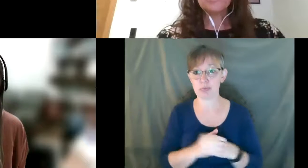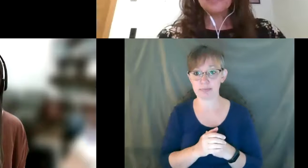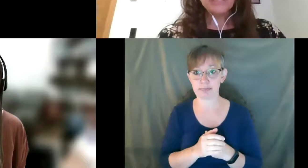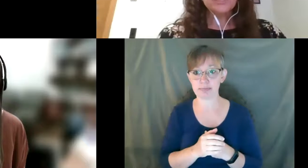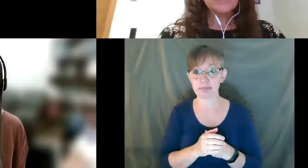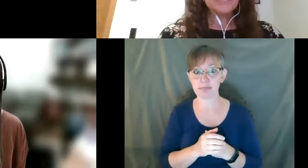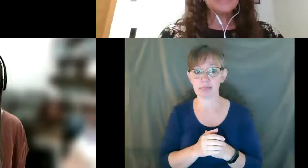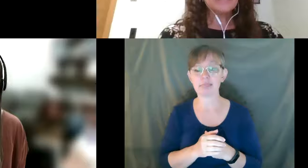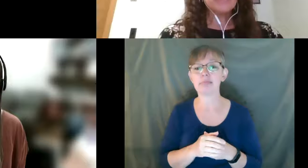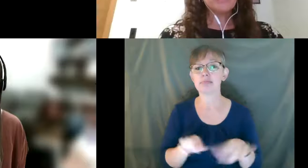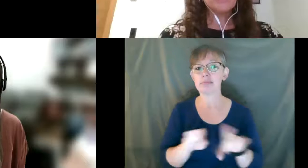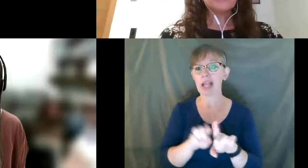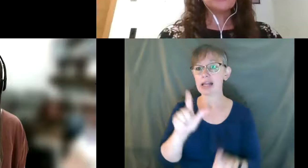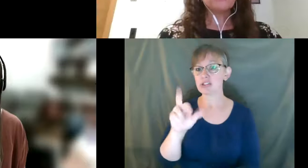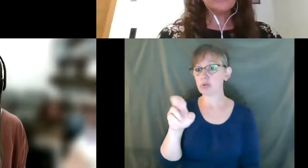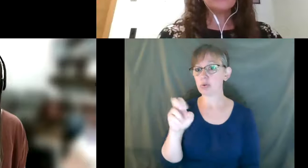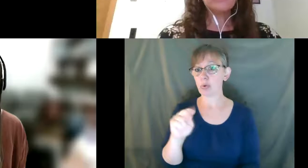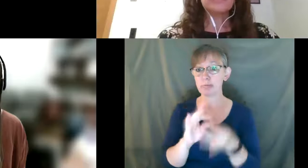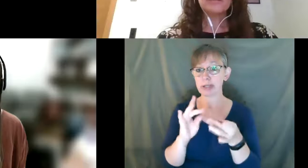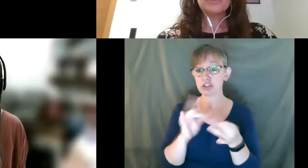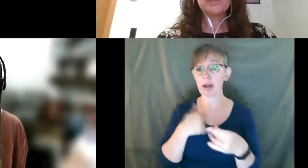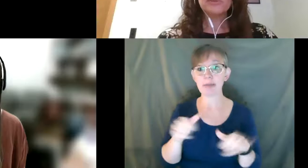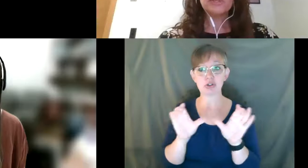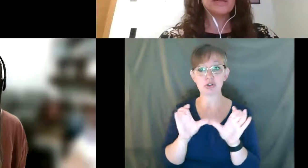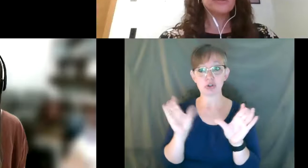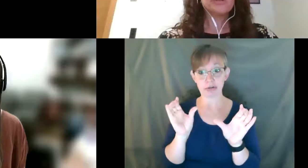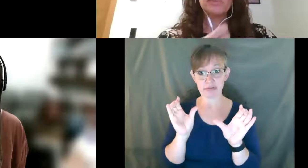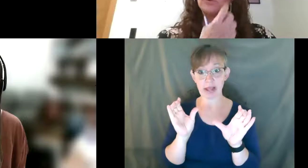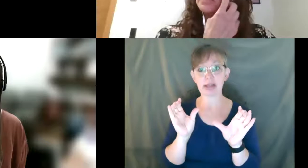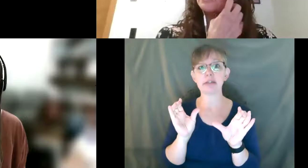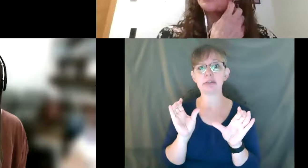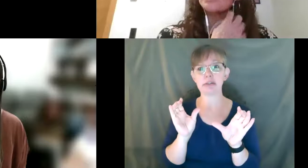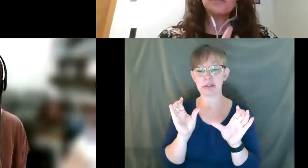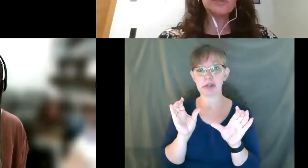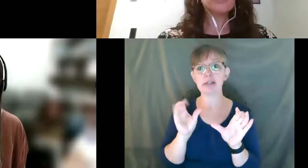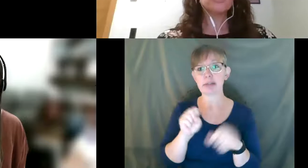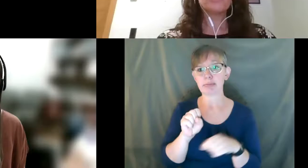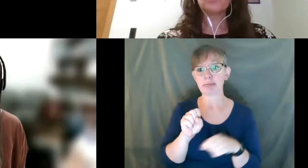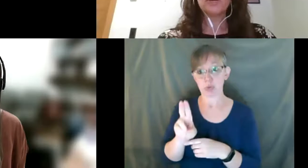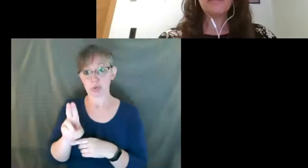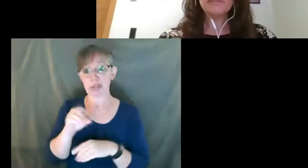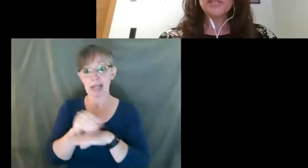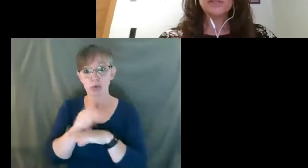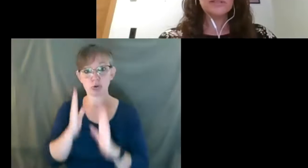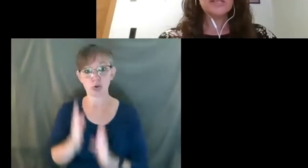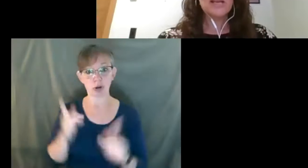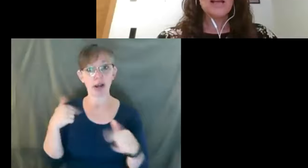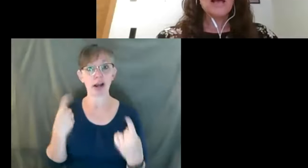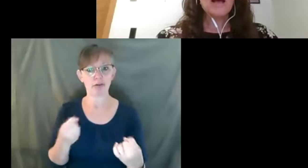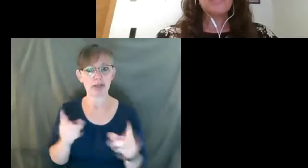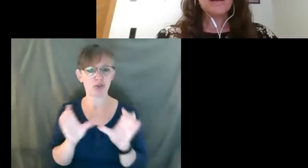As Lauren mentioned, I am a certified alcohol and substance abuse counselor and have been credentialed in this field for over 25